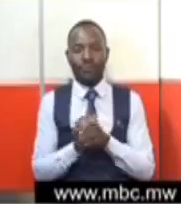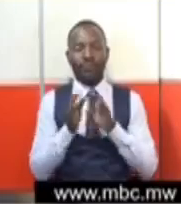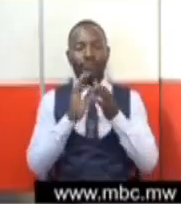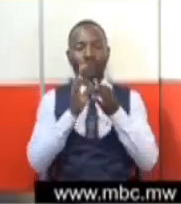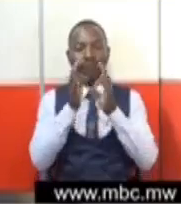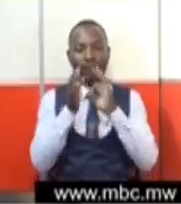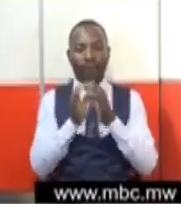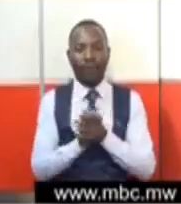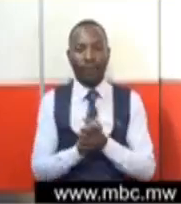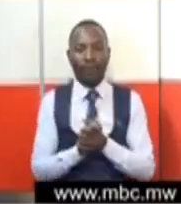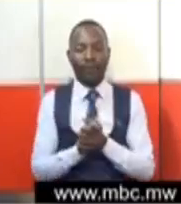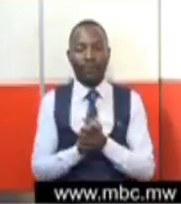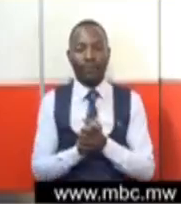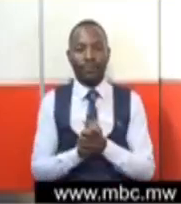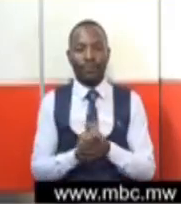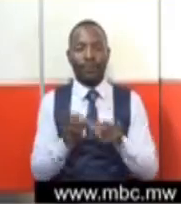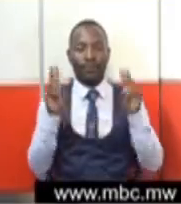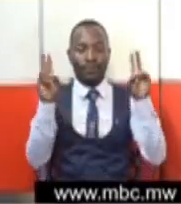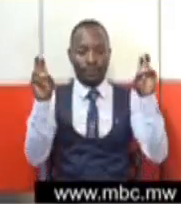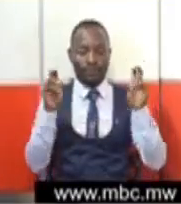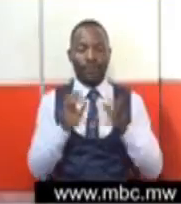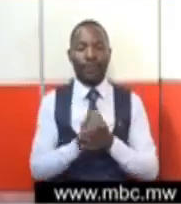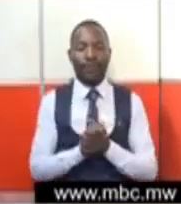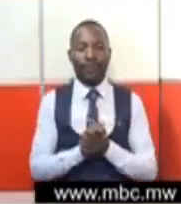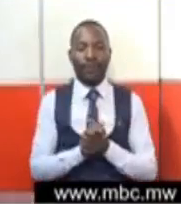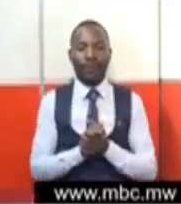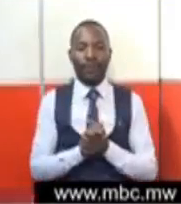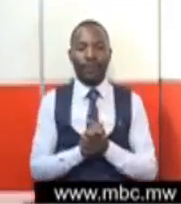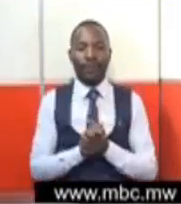sign language interpreter, tonight. Our top stories.